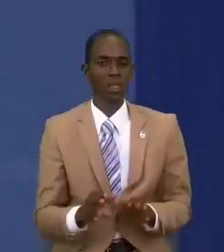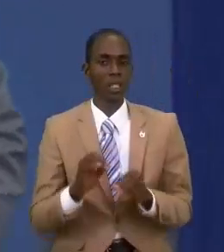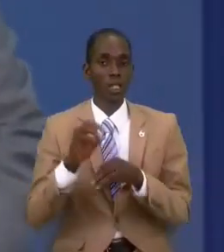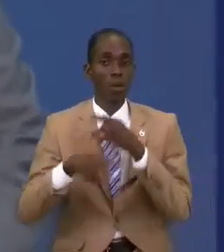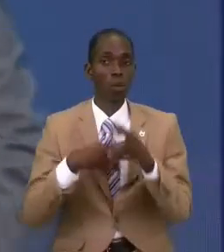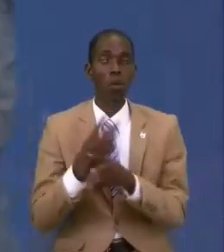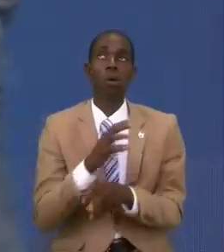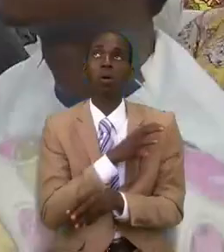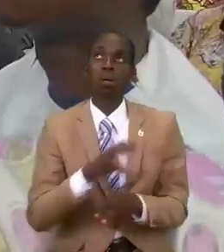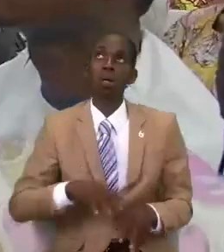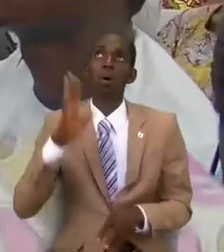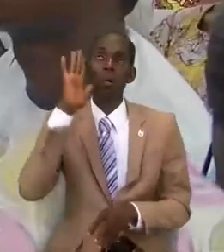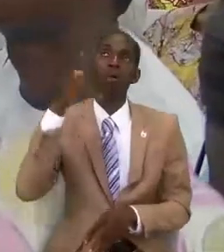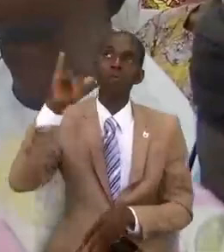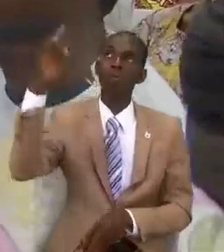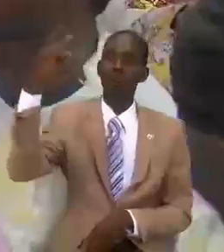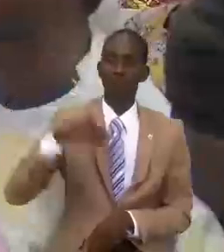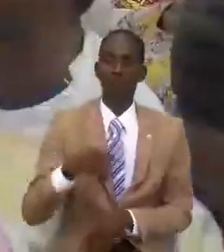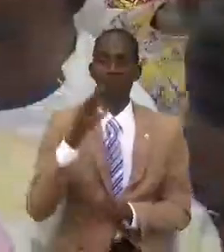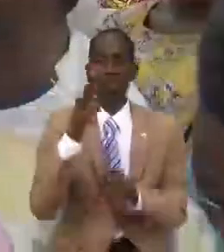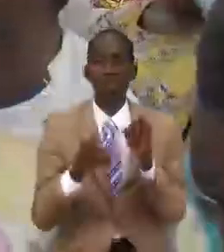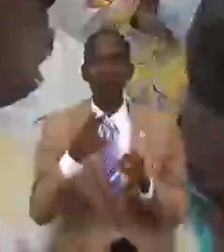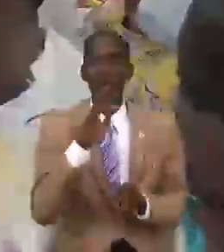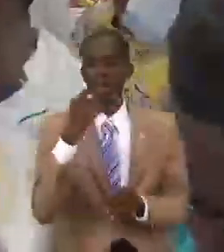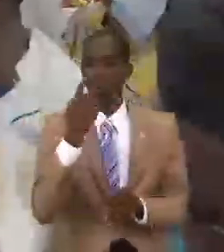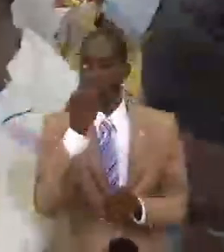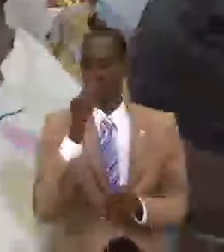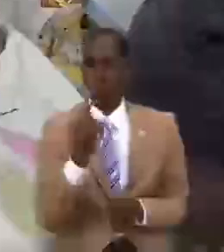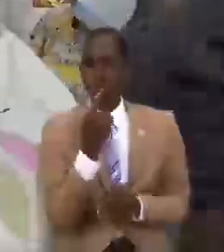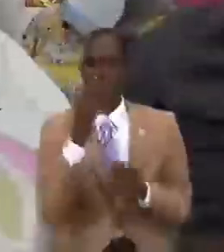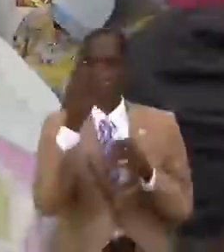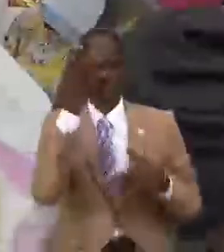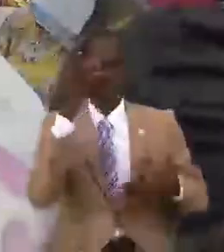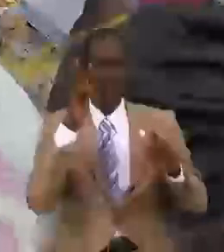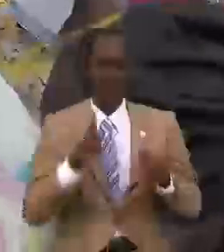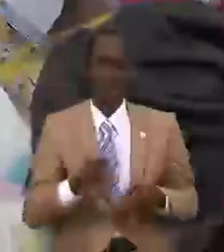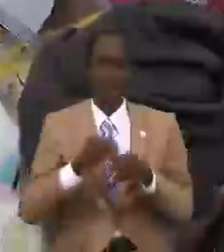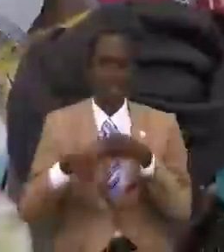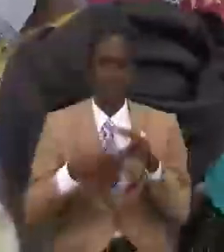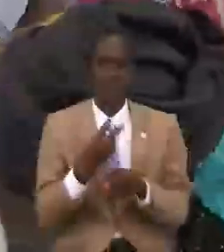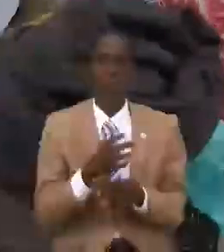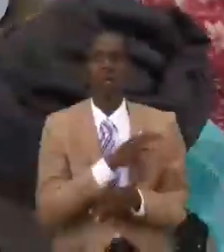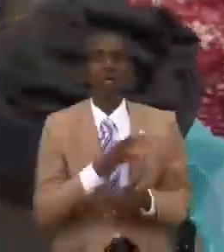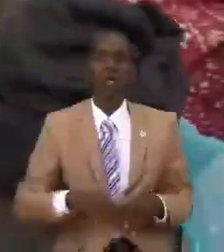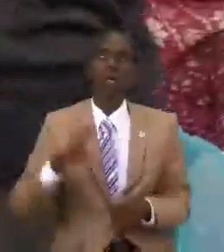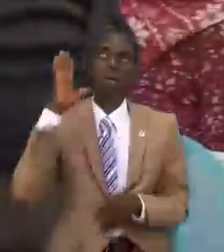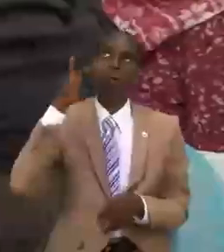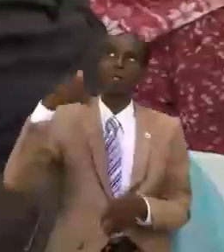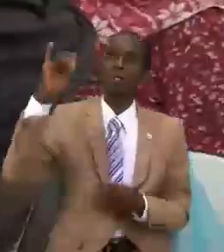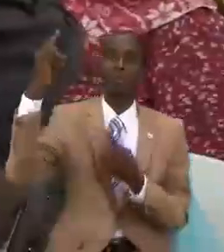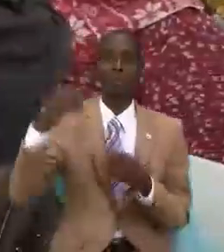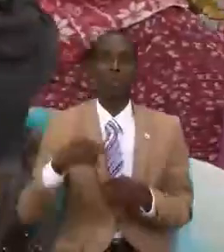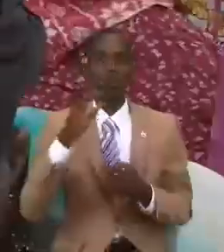person in the world, Christ would still have come. Unto me a child is born. Unto